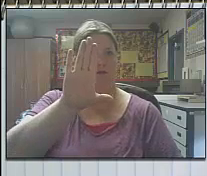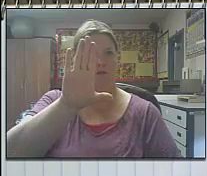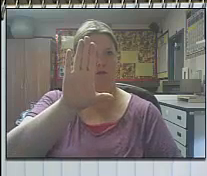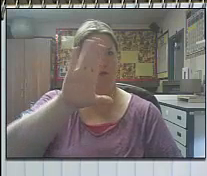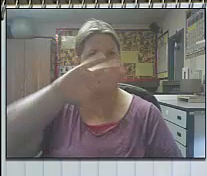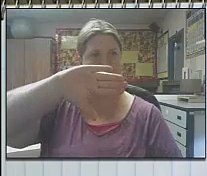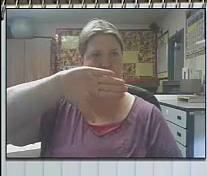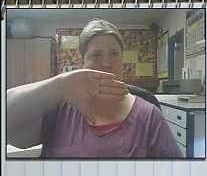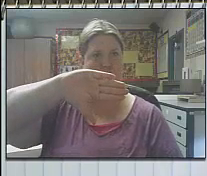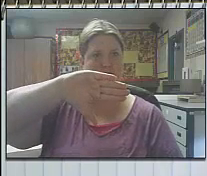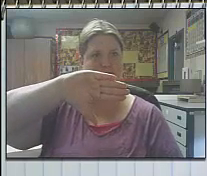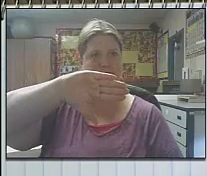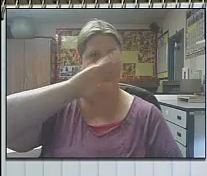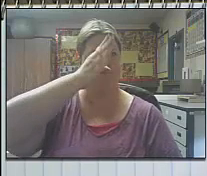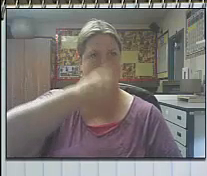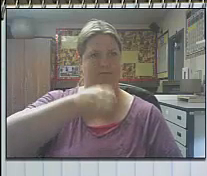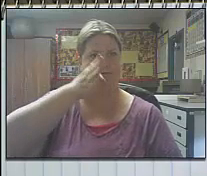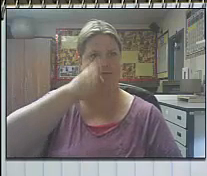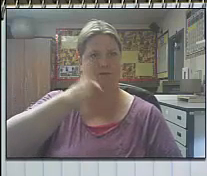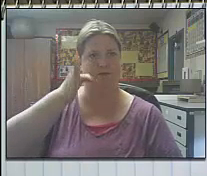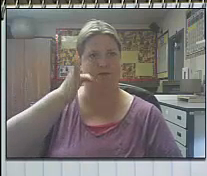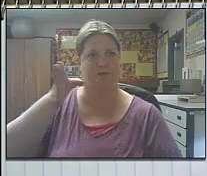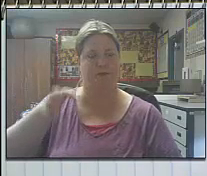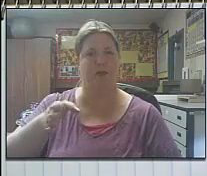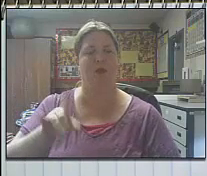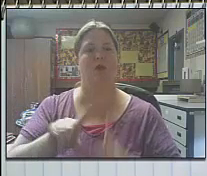start with thousands.